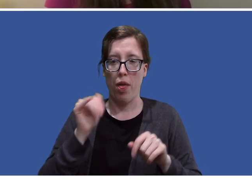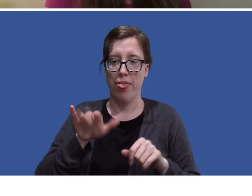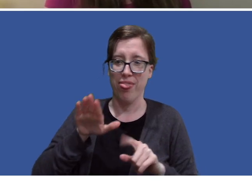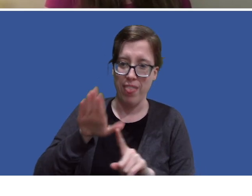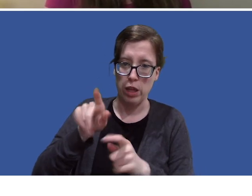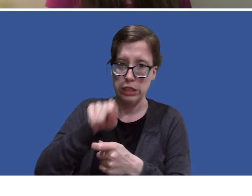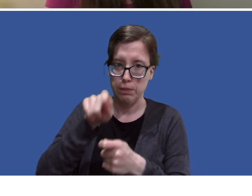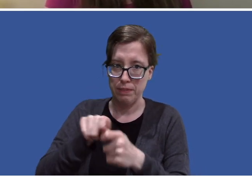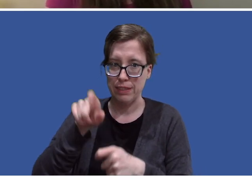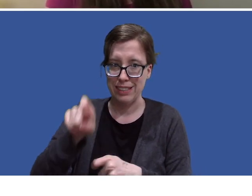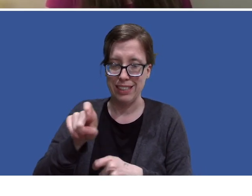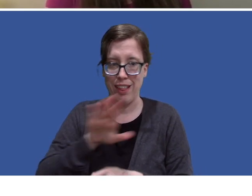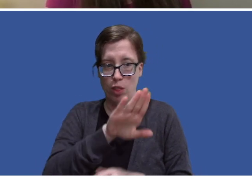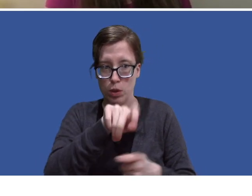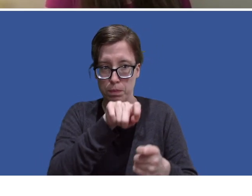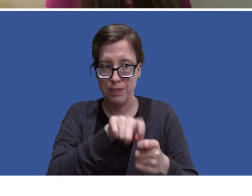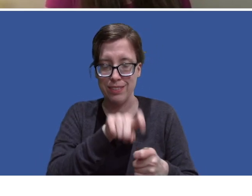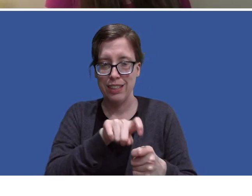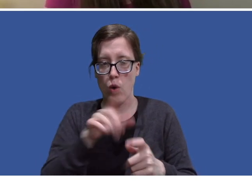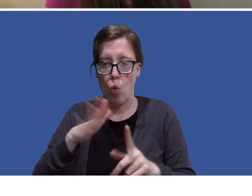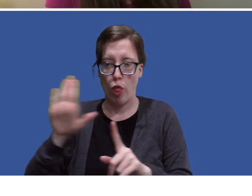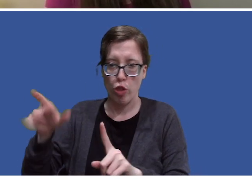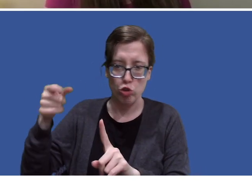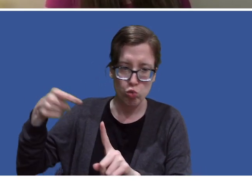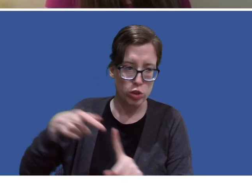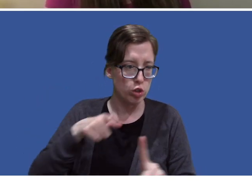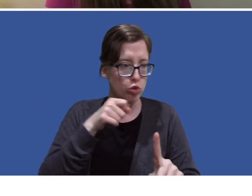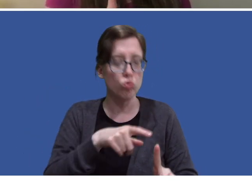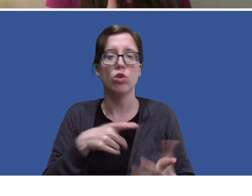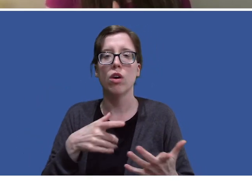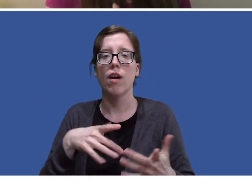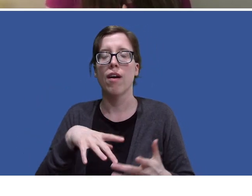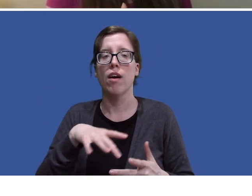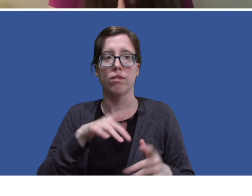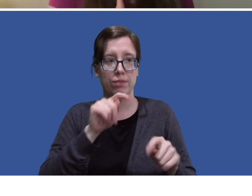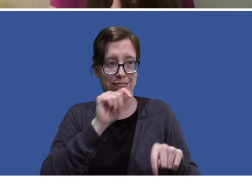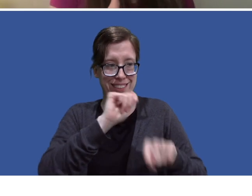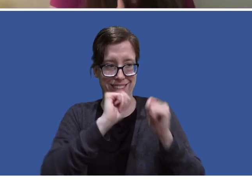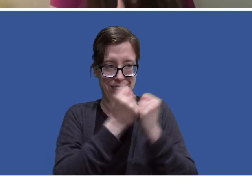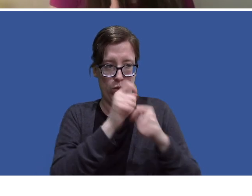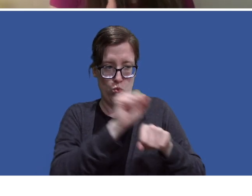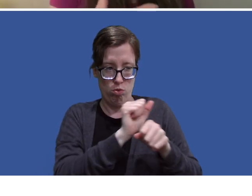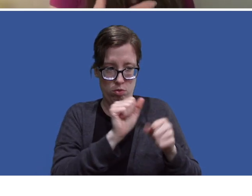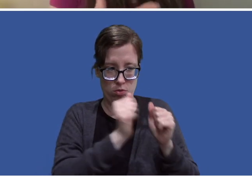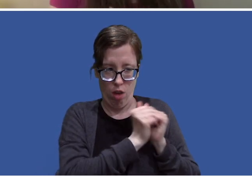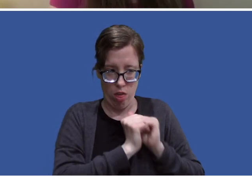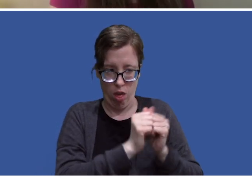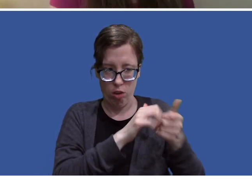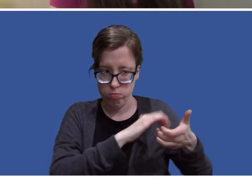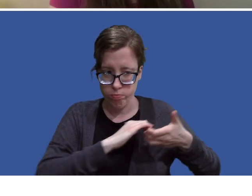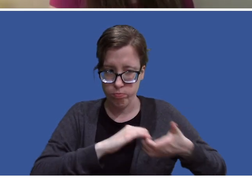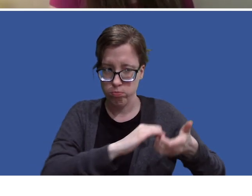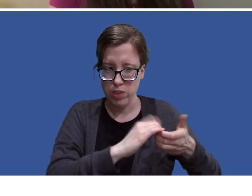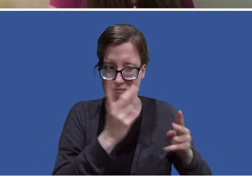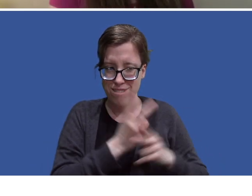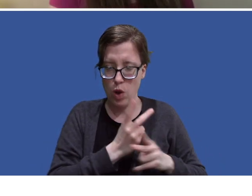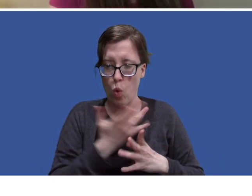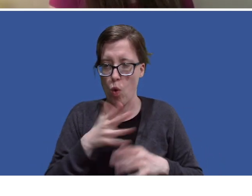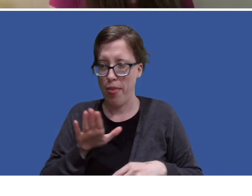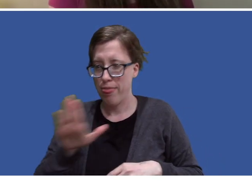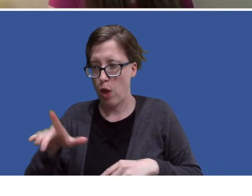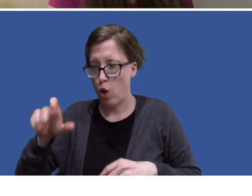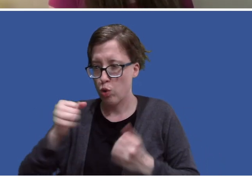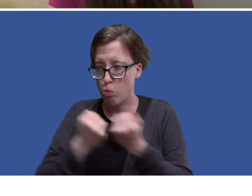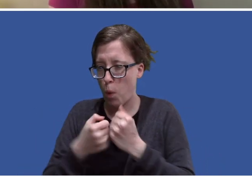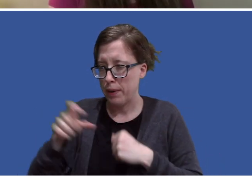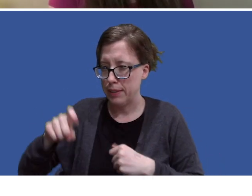best support that the student needs. Well, and that will help them go a